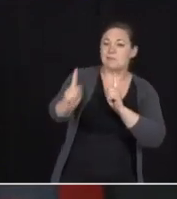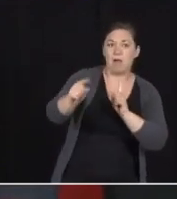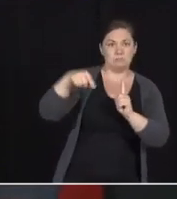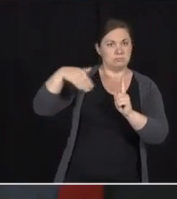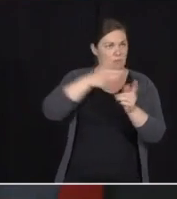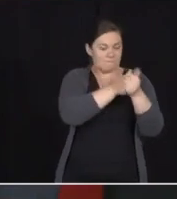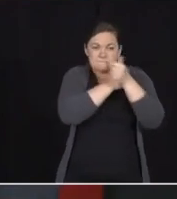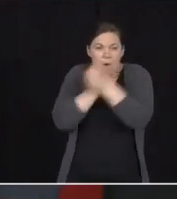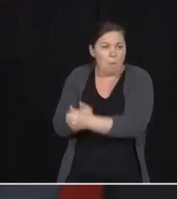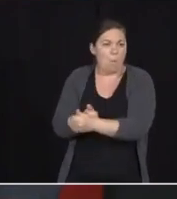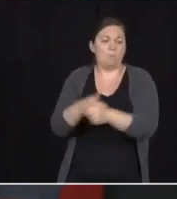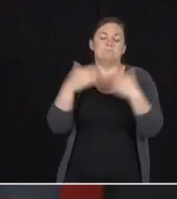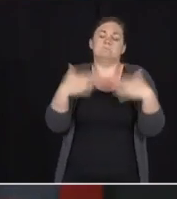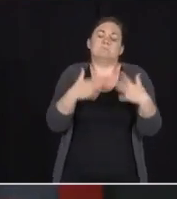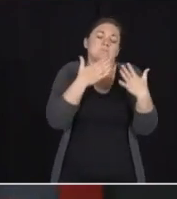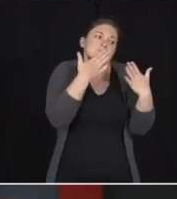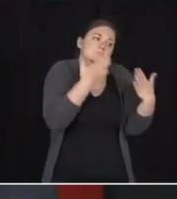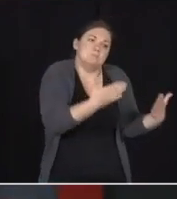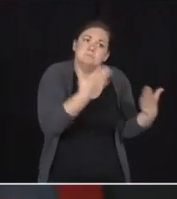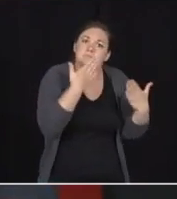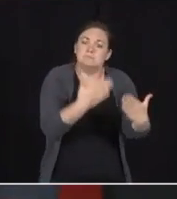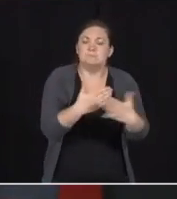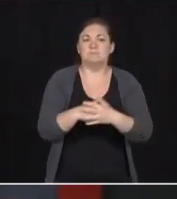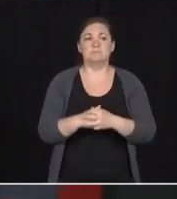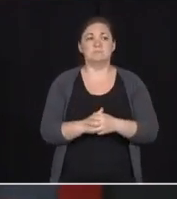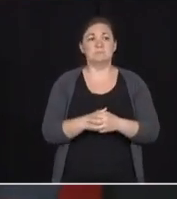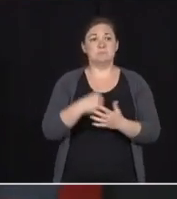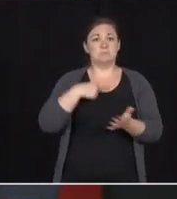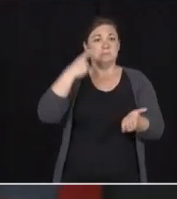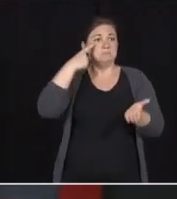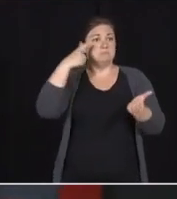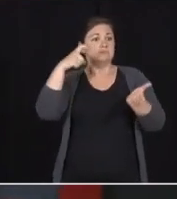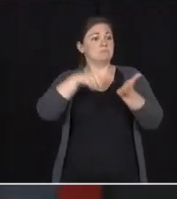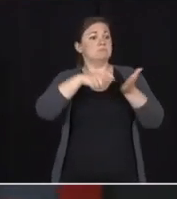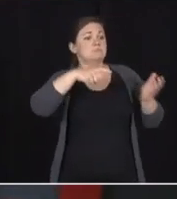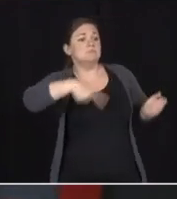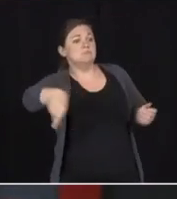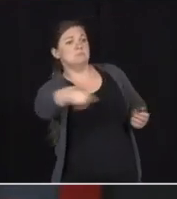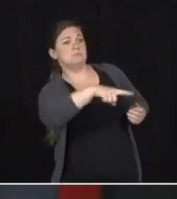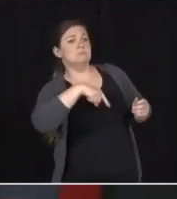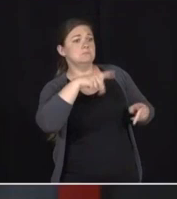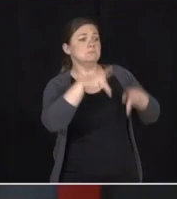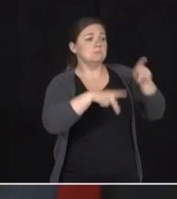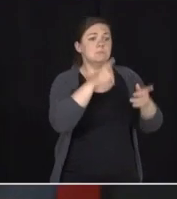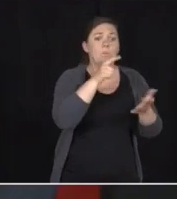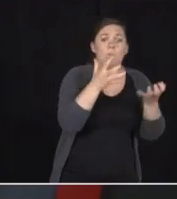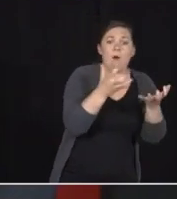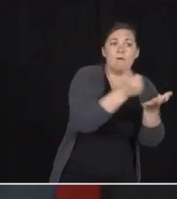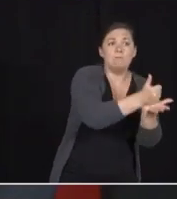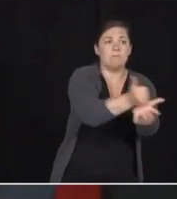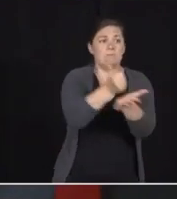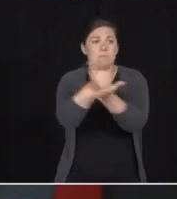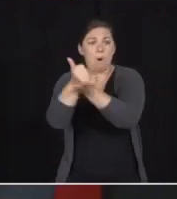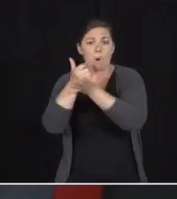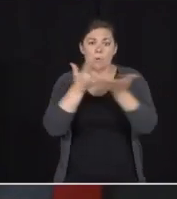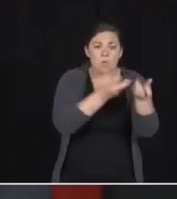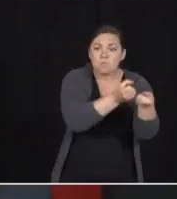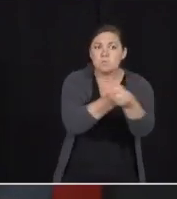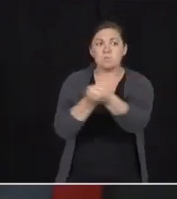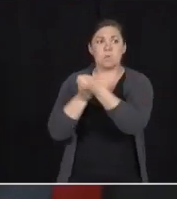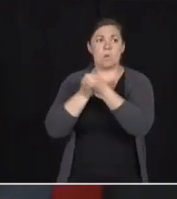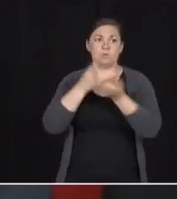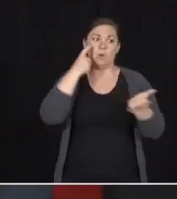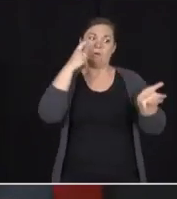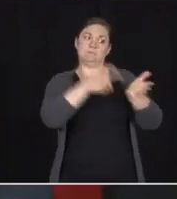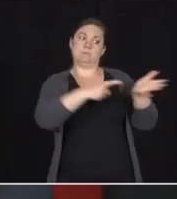real difference. And we want to recognize the efforts of those working to lend a hand and offer a shoulder of support. We want